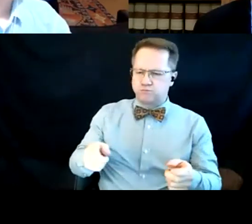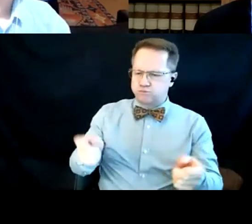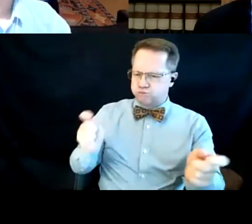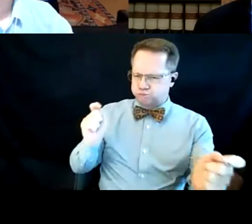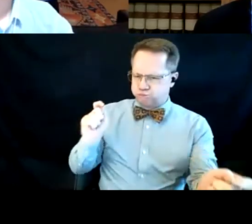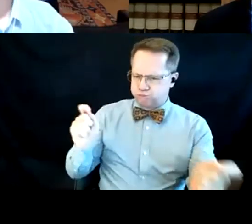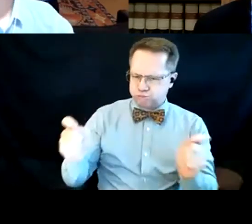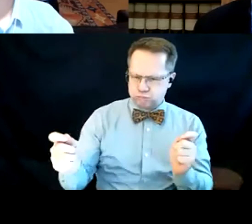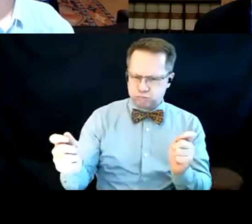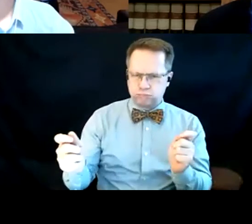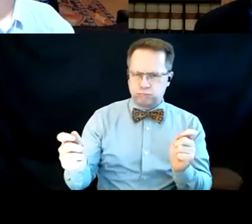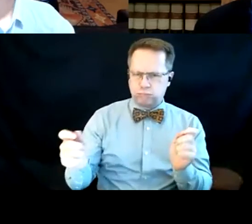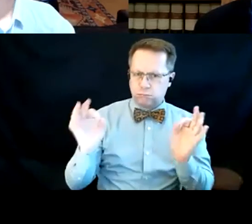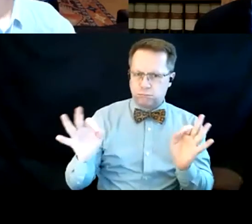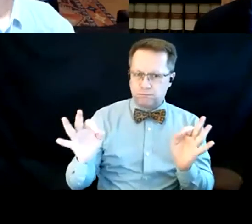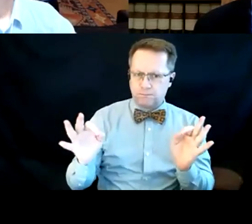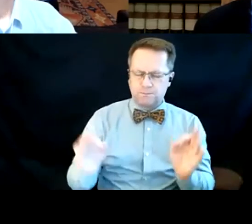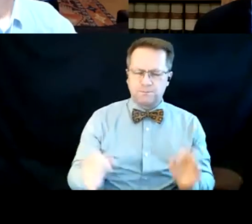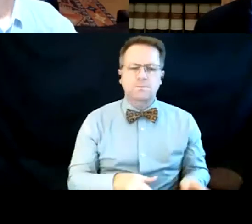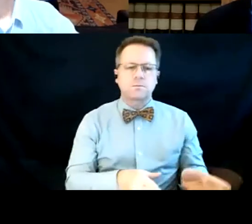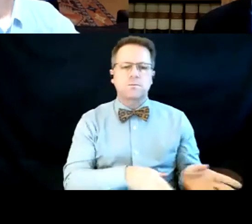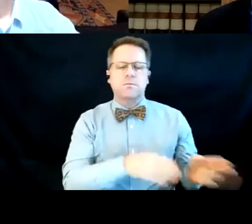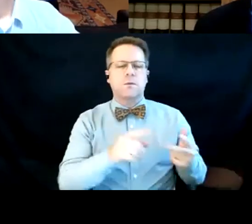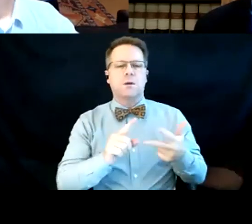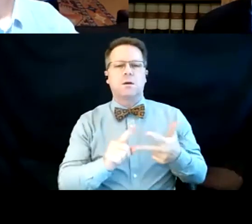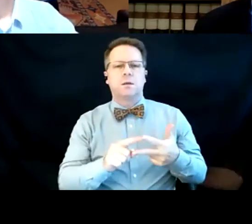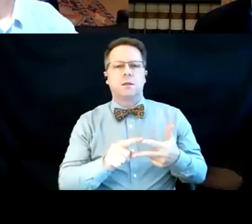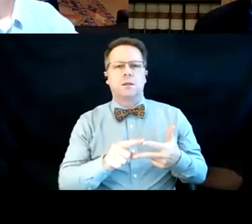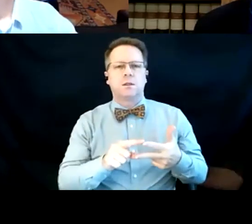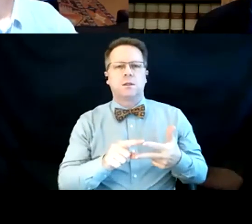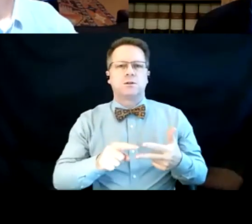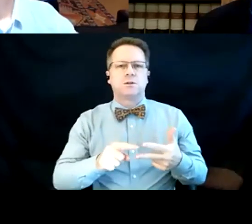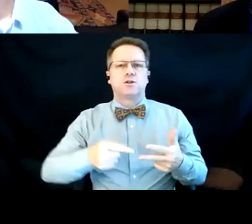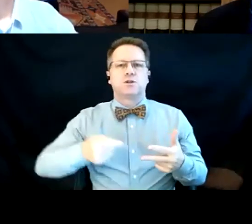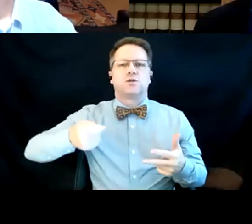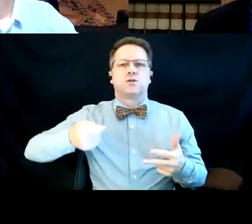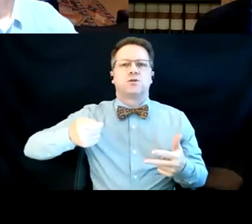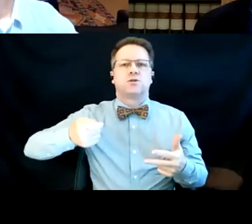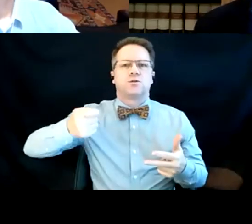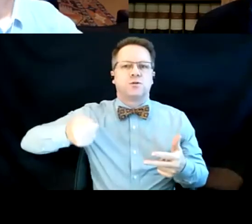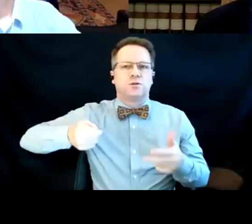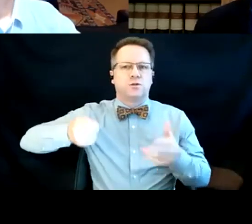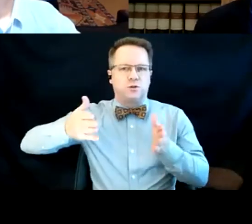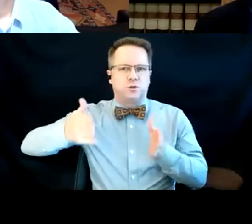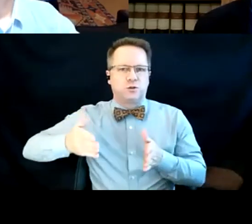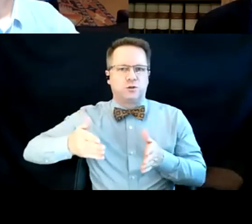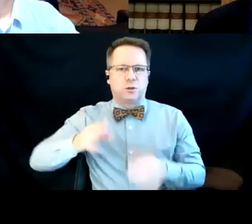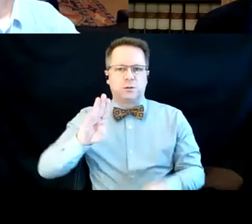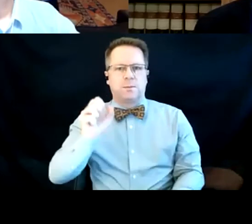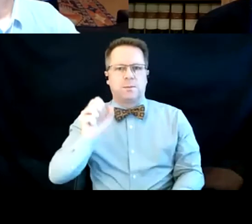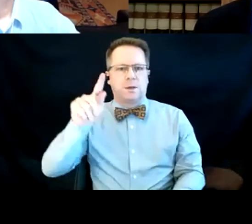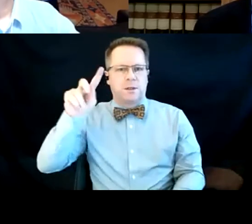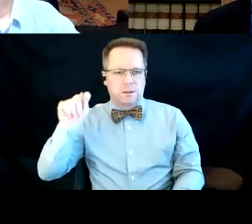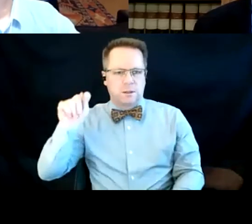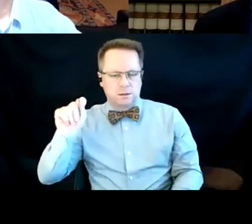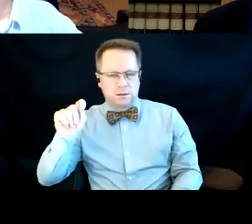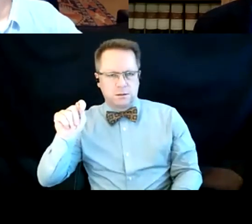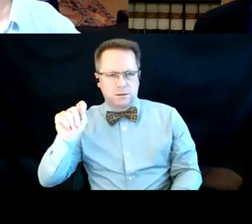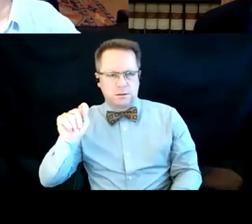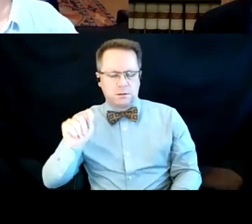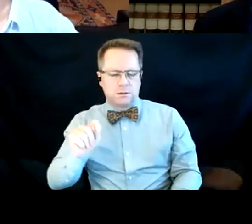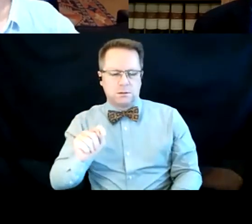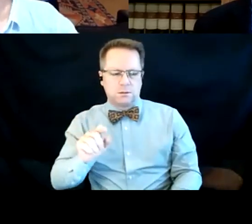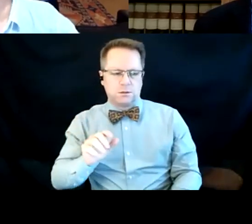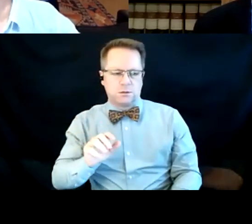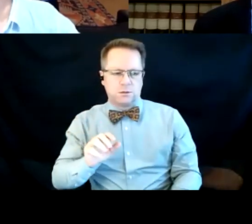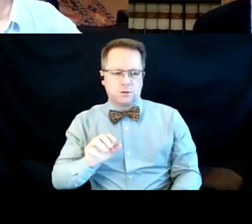of Judge Barrett at this point? Any chance she will depart from the arch-conservative, anti-abortion, anti-climate